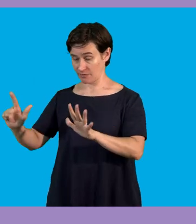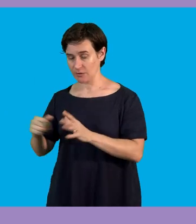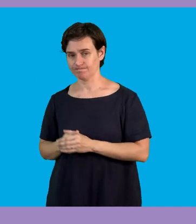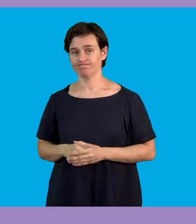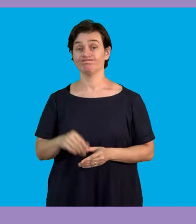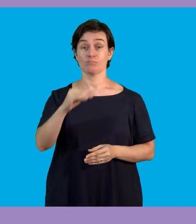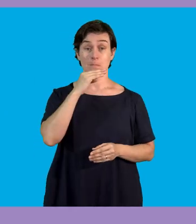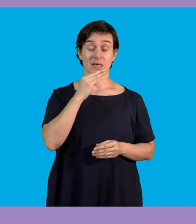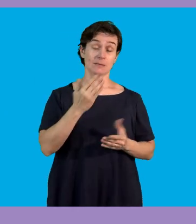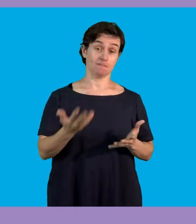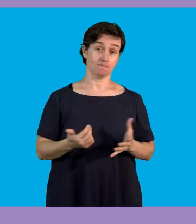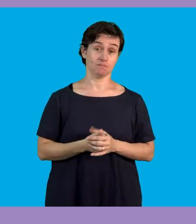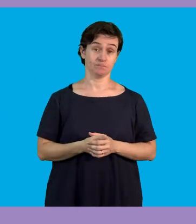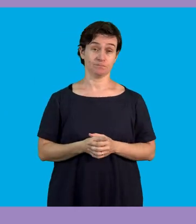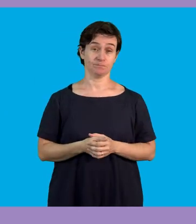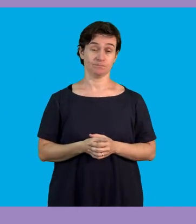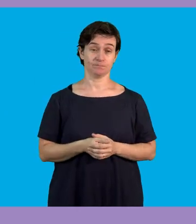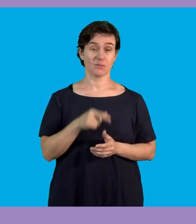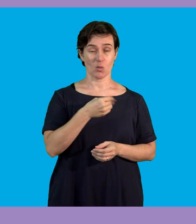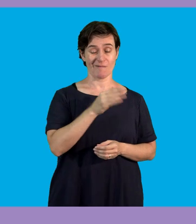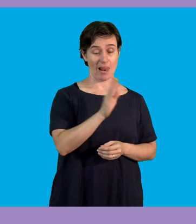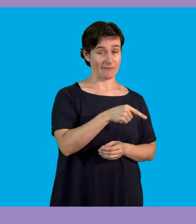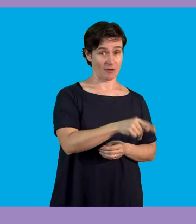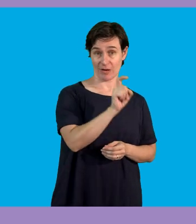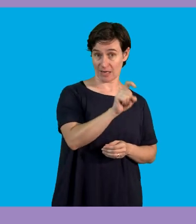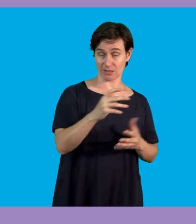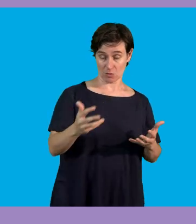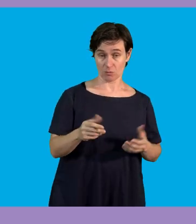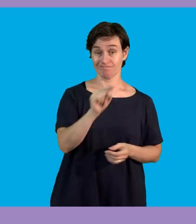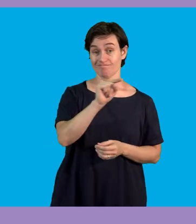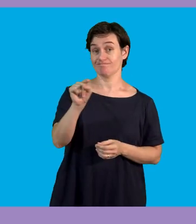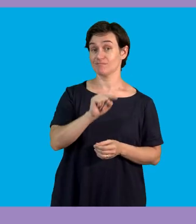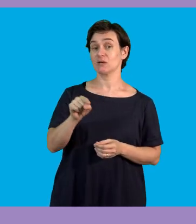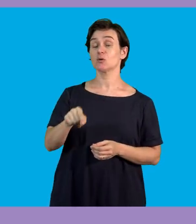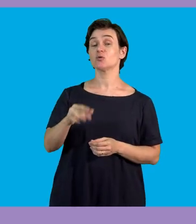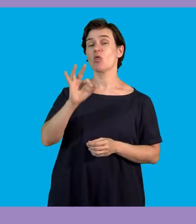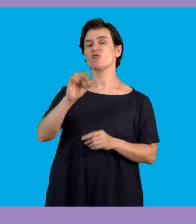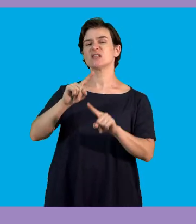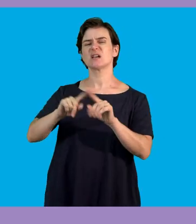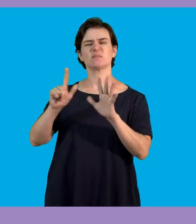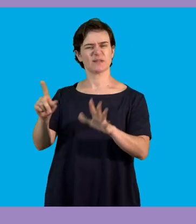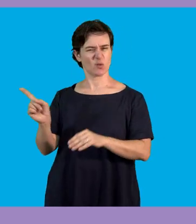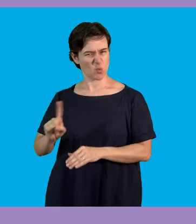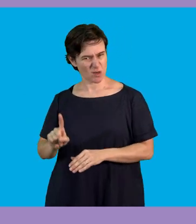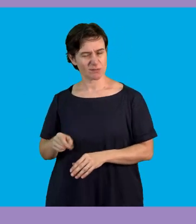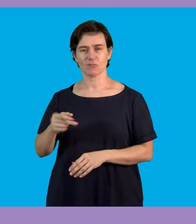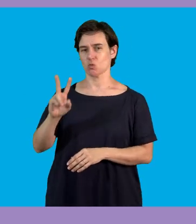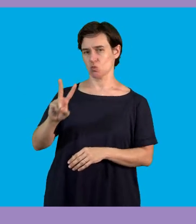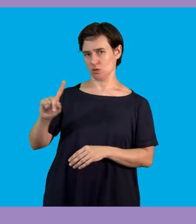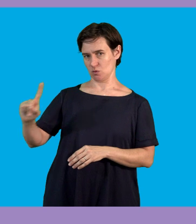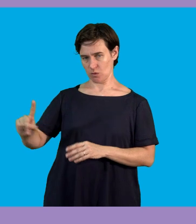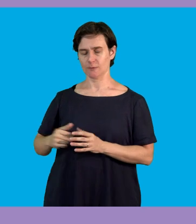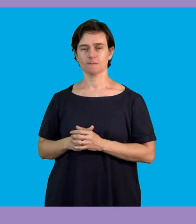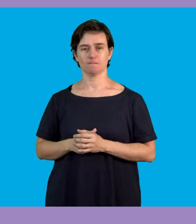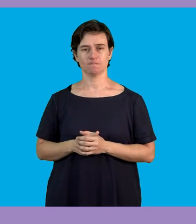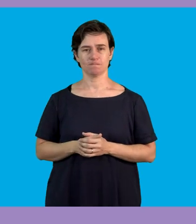7. So we remain with x on the left, and on the right, 3 multiplied by 7 gives